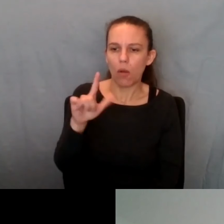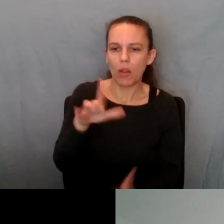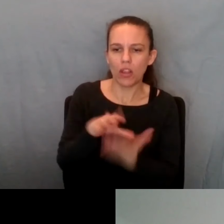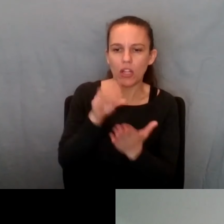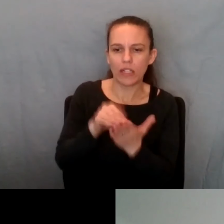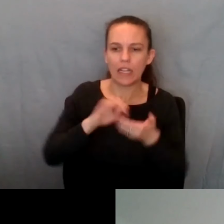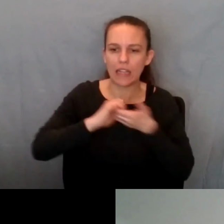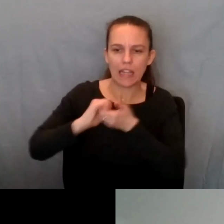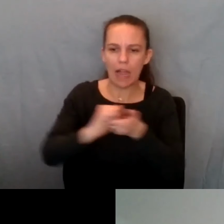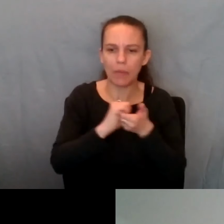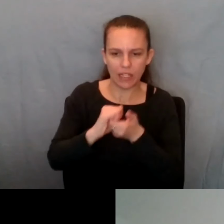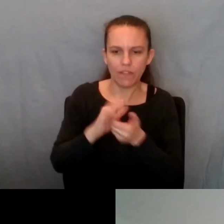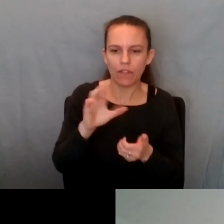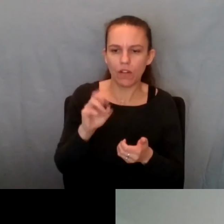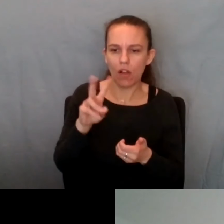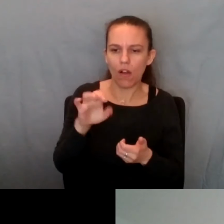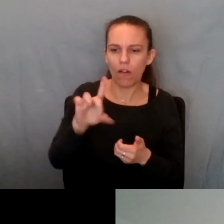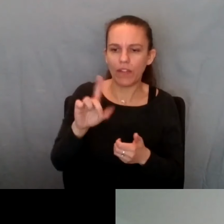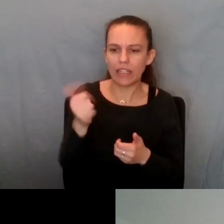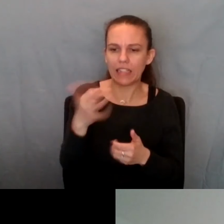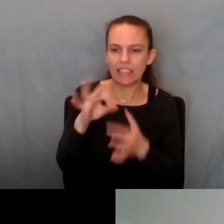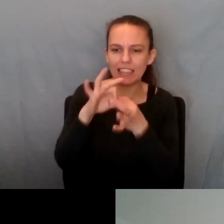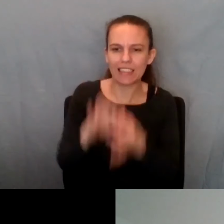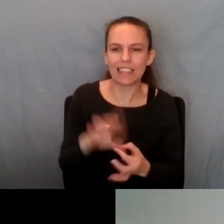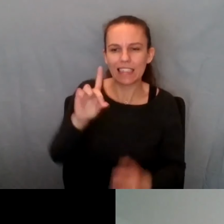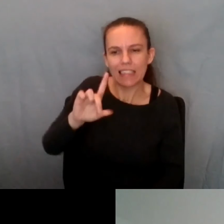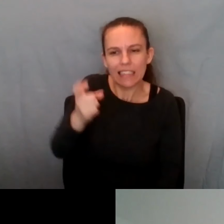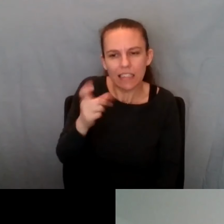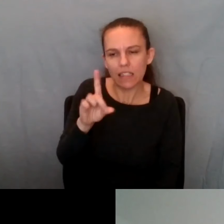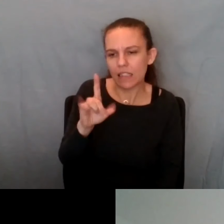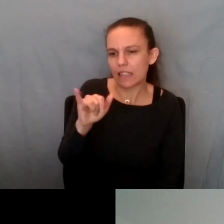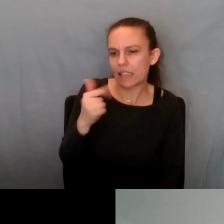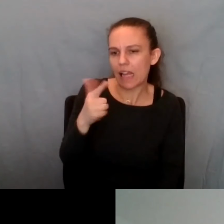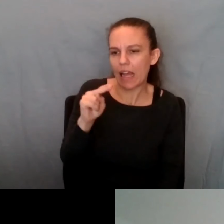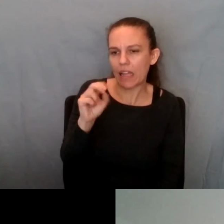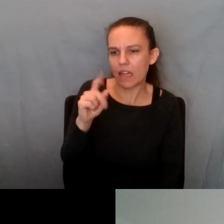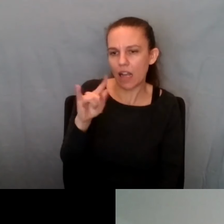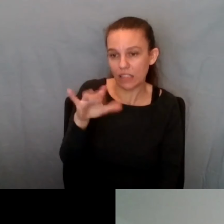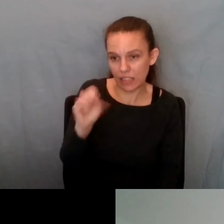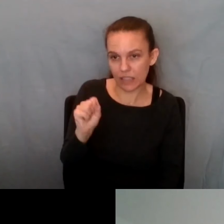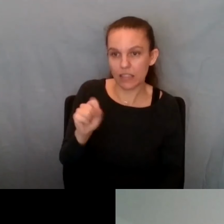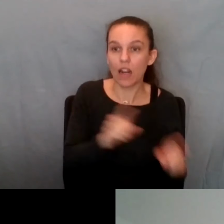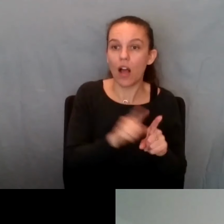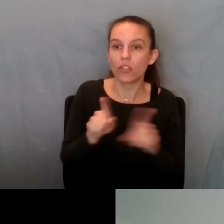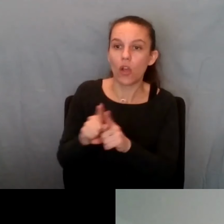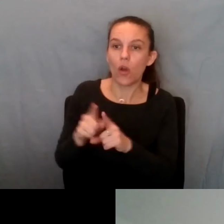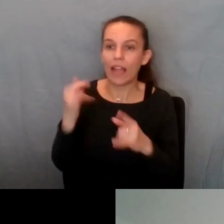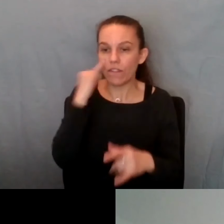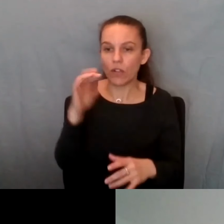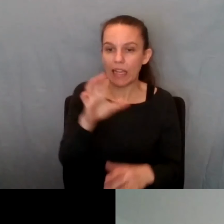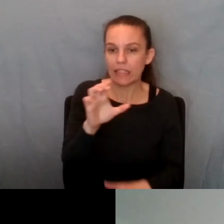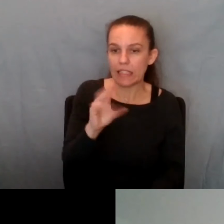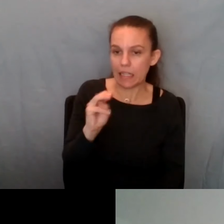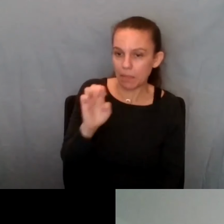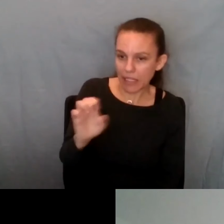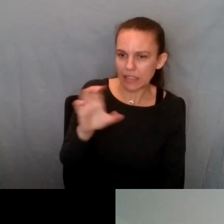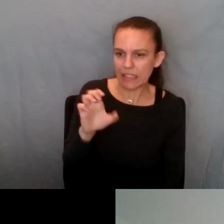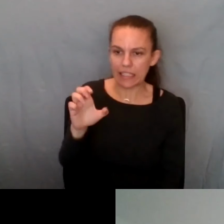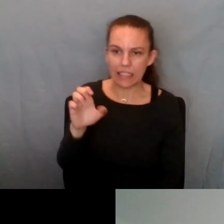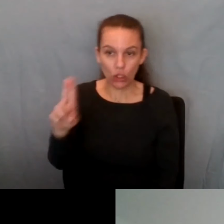diagnostics. I hope you can join this. For anyone who wants continuing medical education credit, it's available. There's a link in the chat.